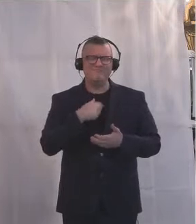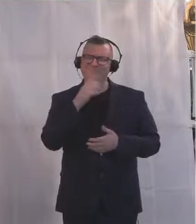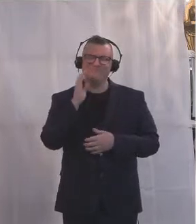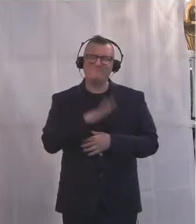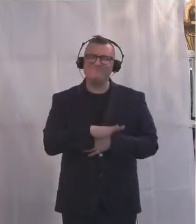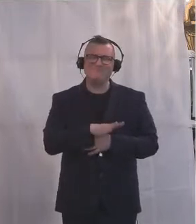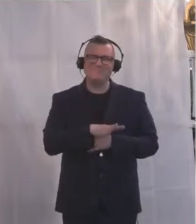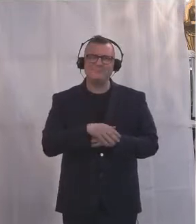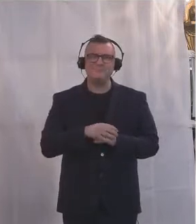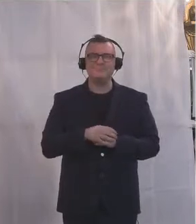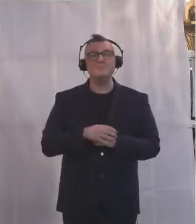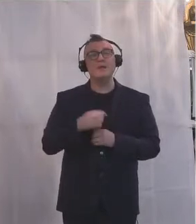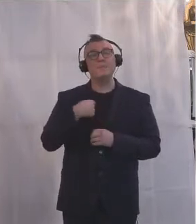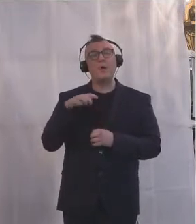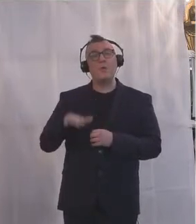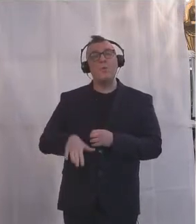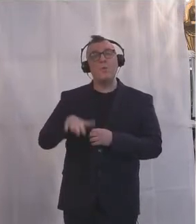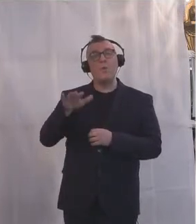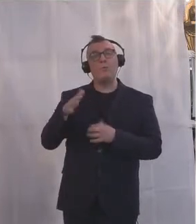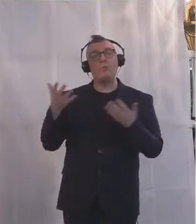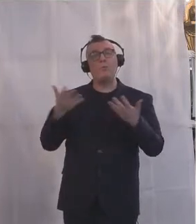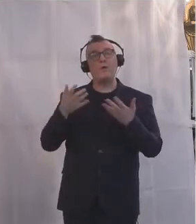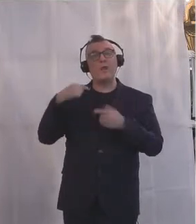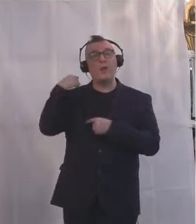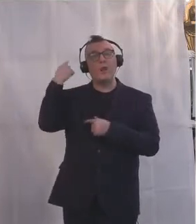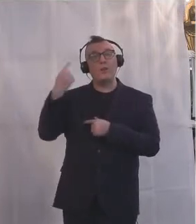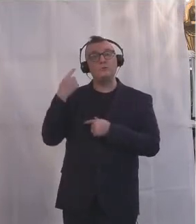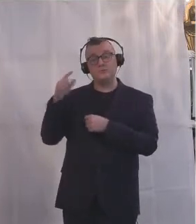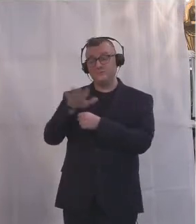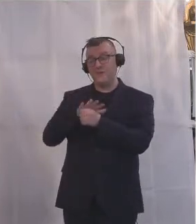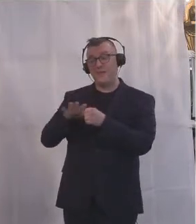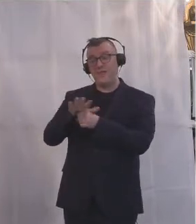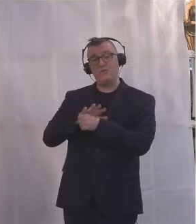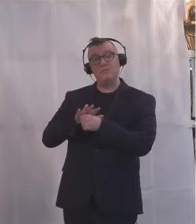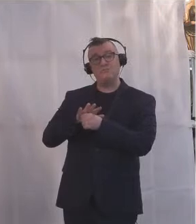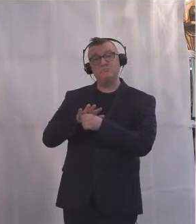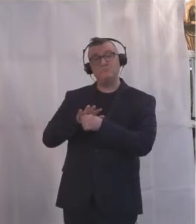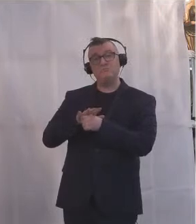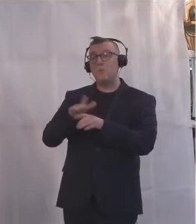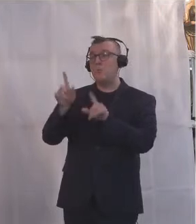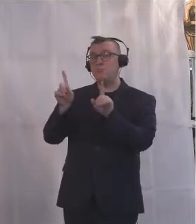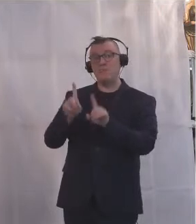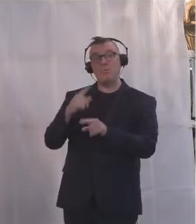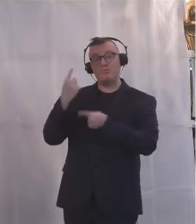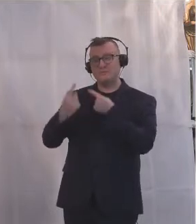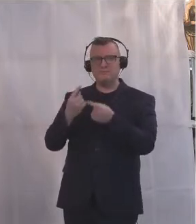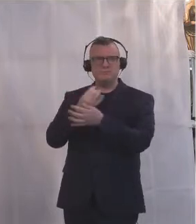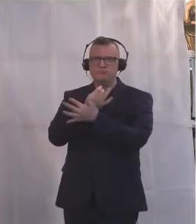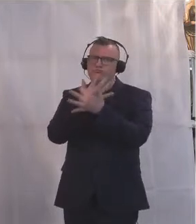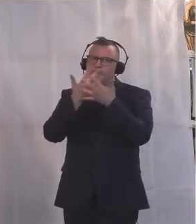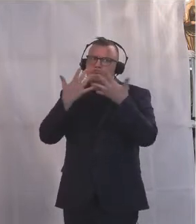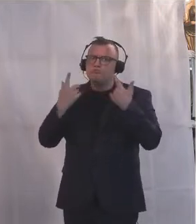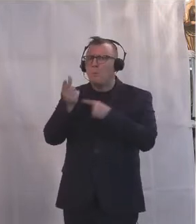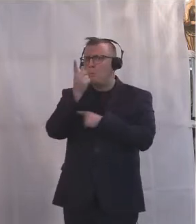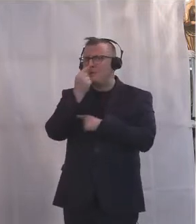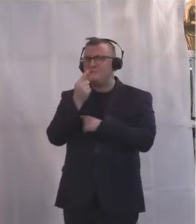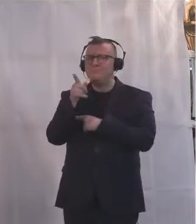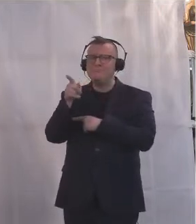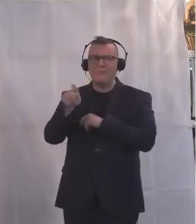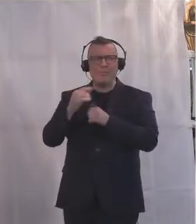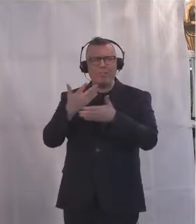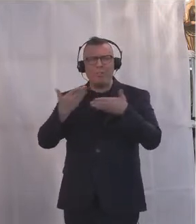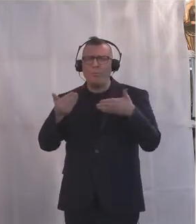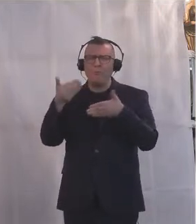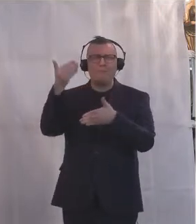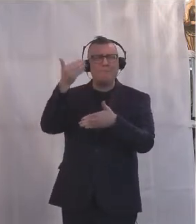I grew up in a part of London where a lot of people had an incredible amount of potential, but often didn't really